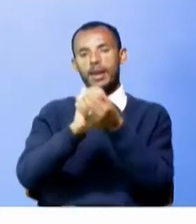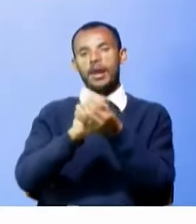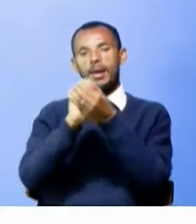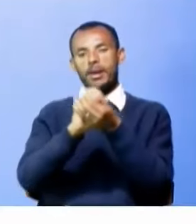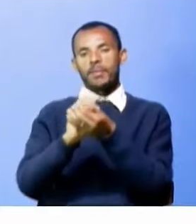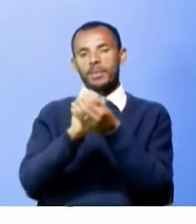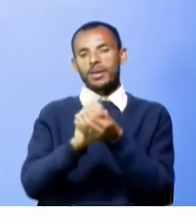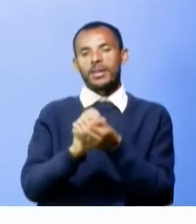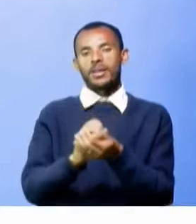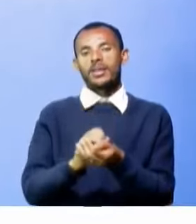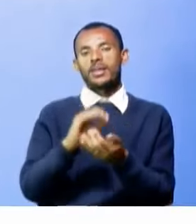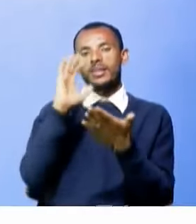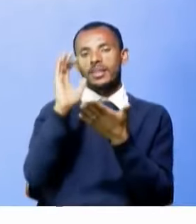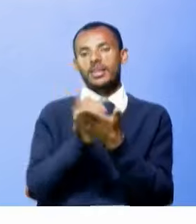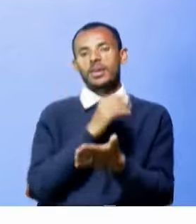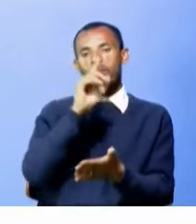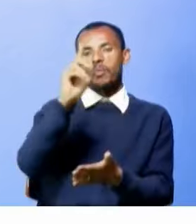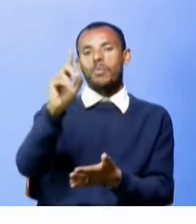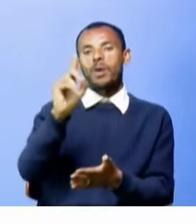card.